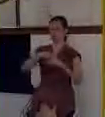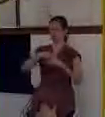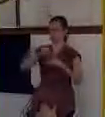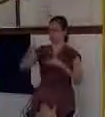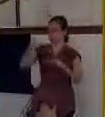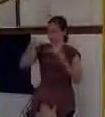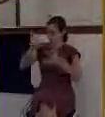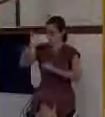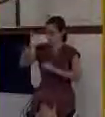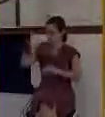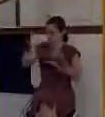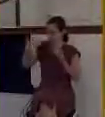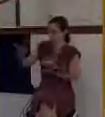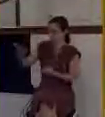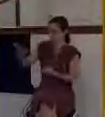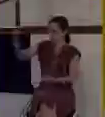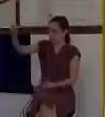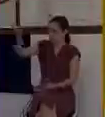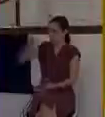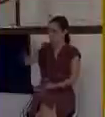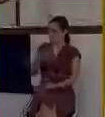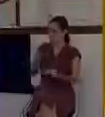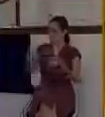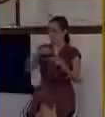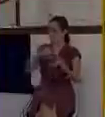Save me, Lord Jesus. Forgive me for my sin.